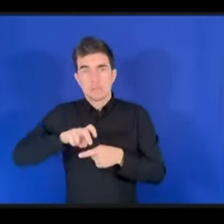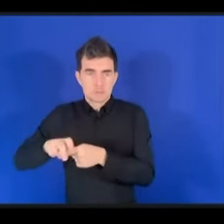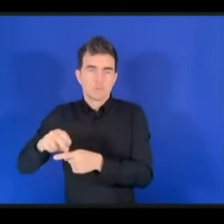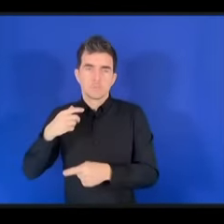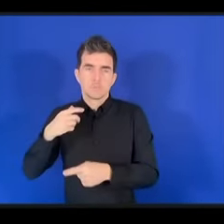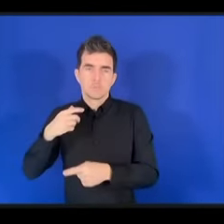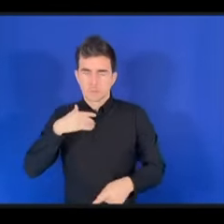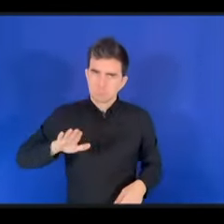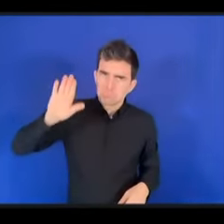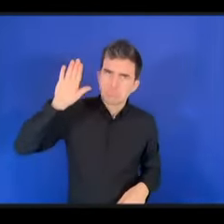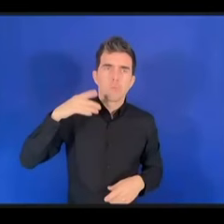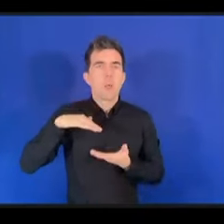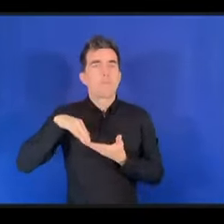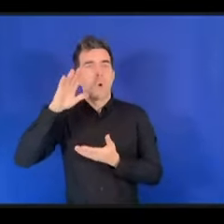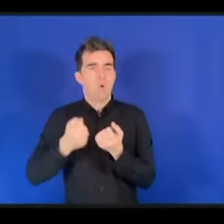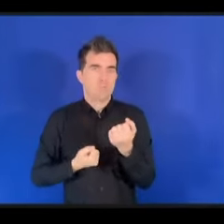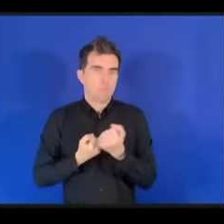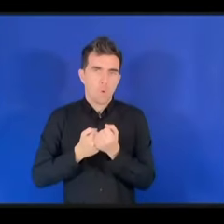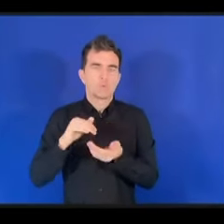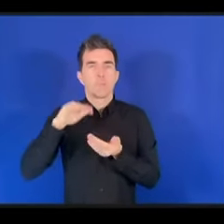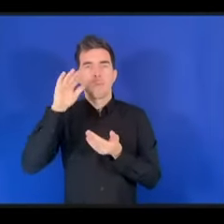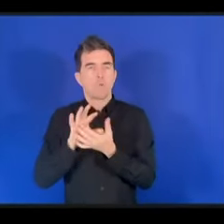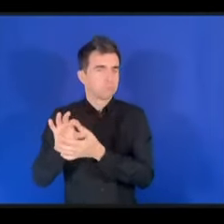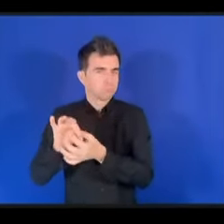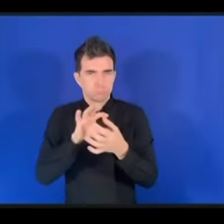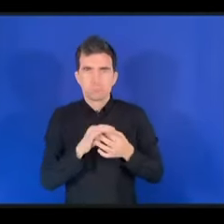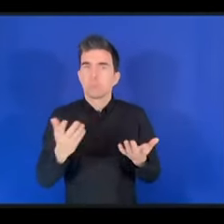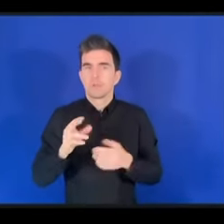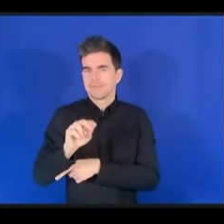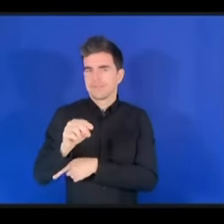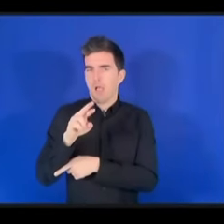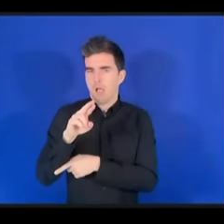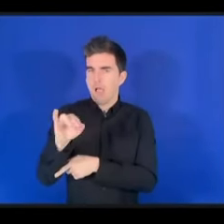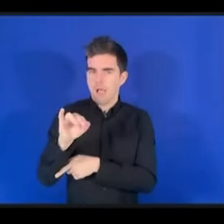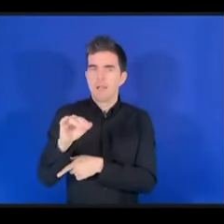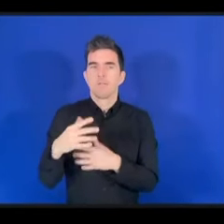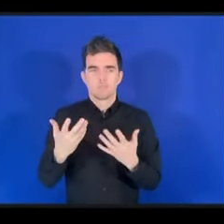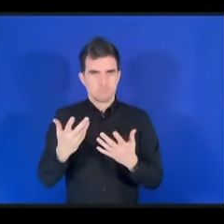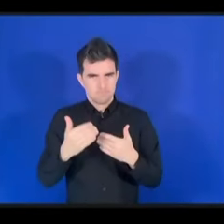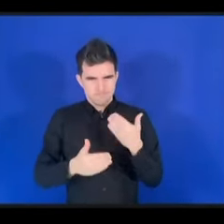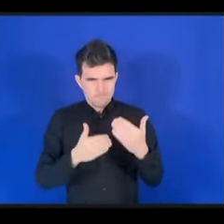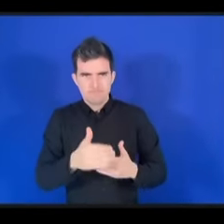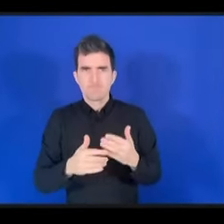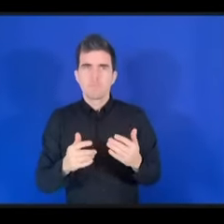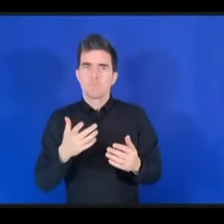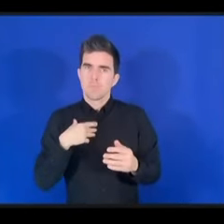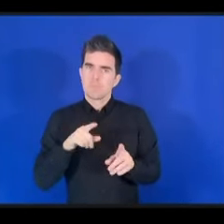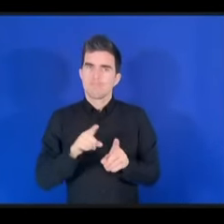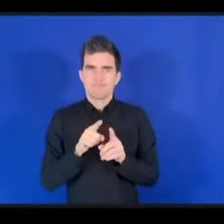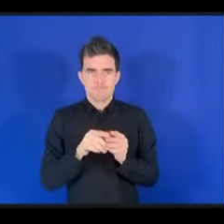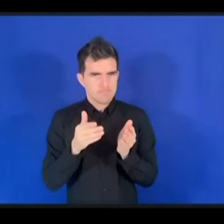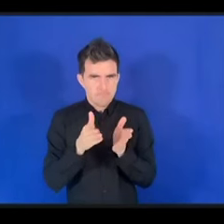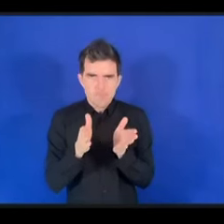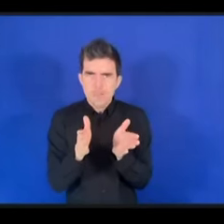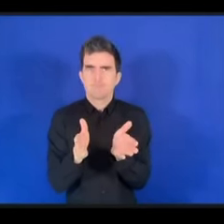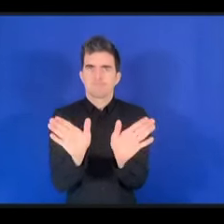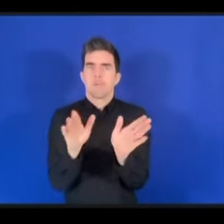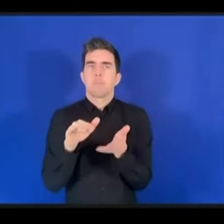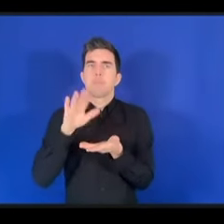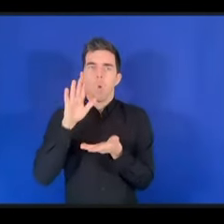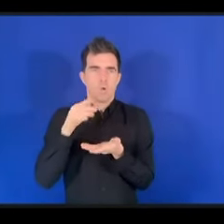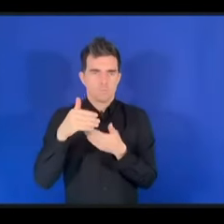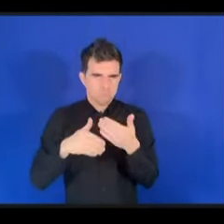take a forum of this scope and scale in whole or in part to a small state, which could help to raise the profile of the